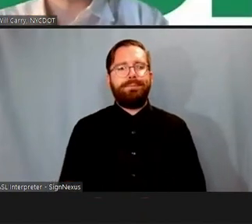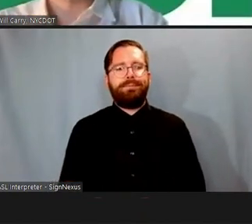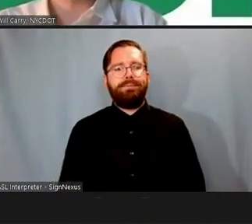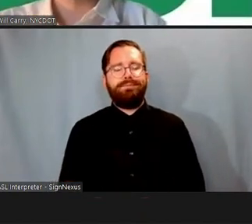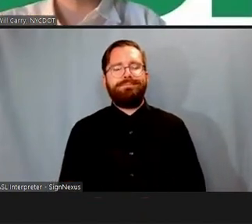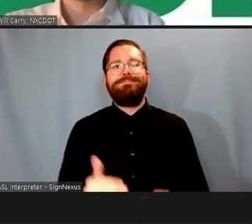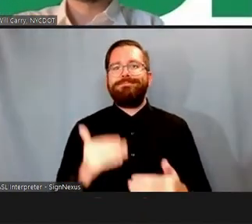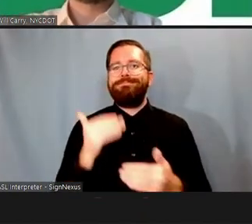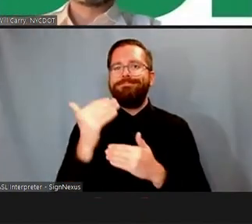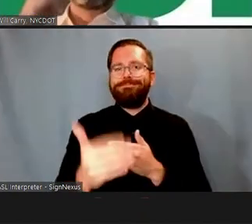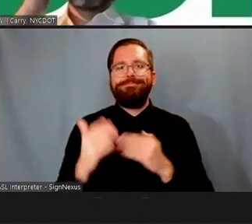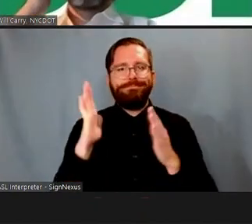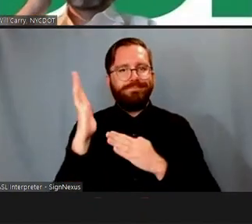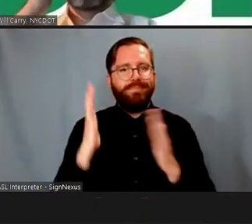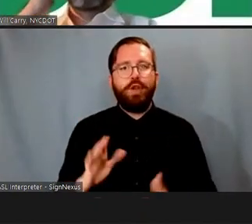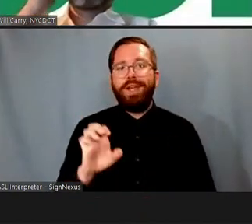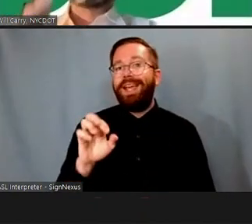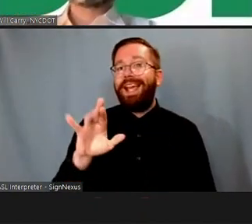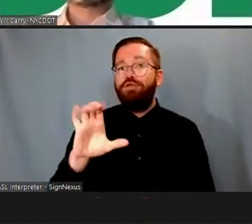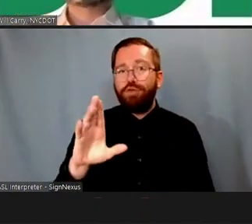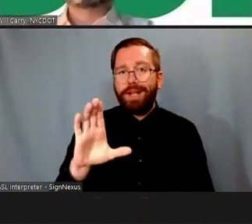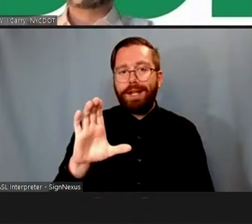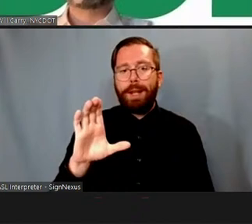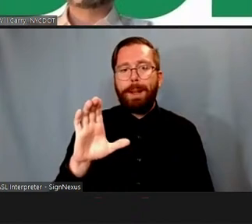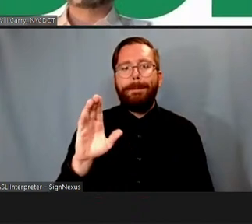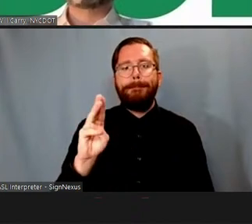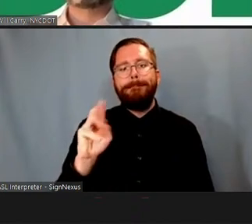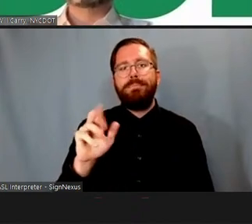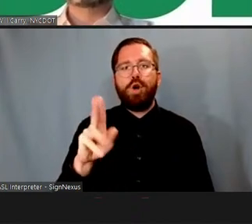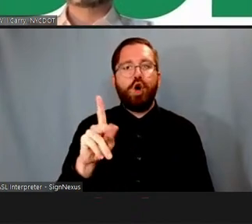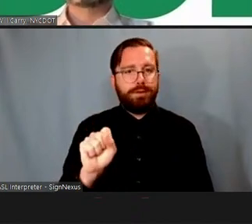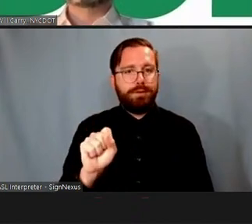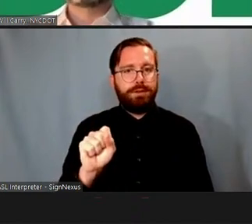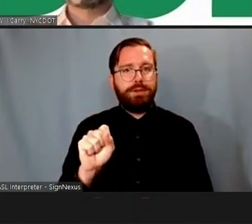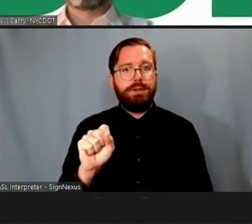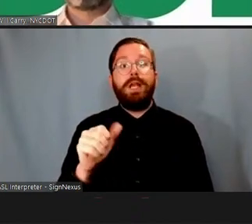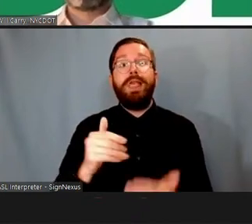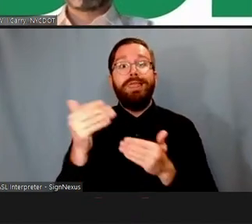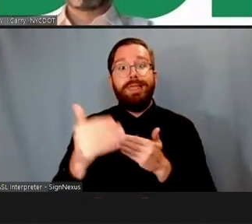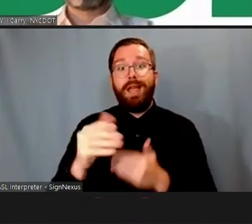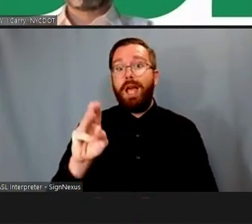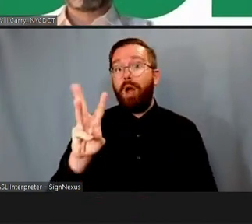our next speaker is eric marks followed by quanda francis